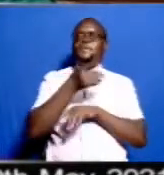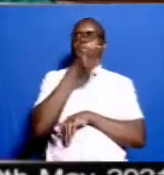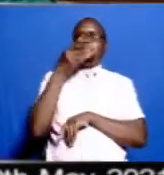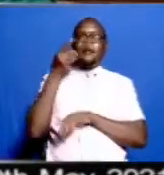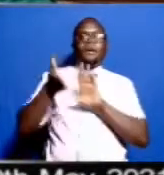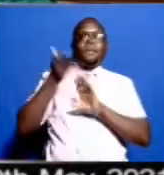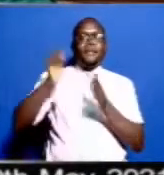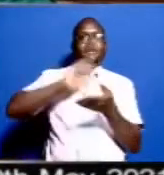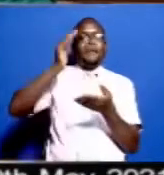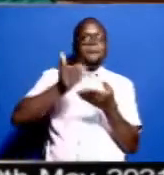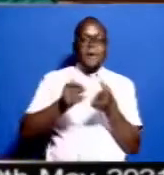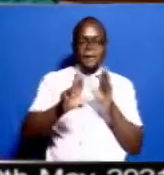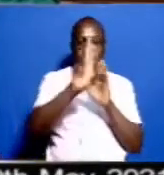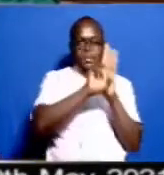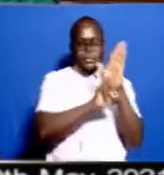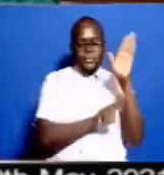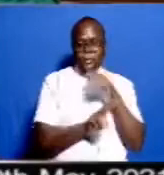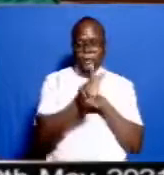fund regulations